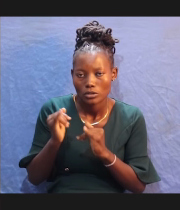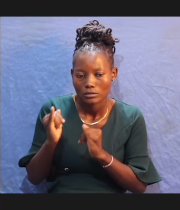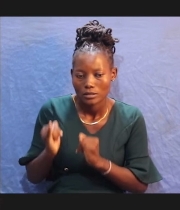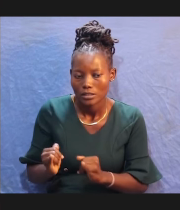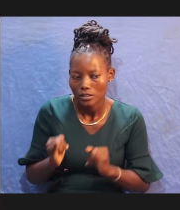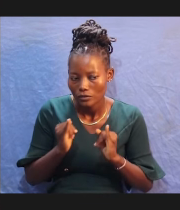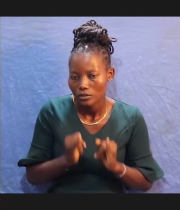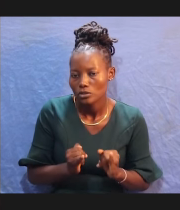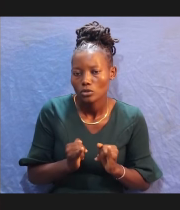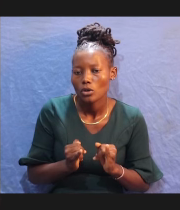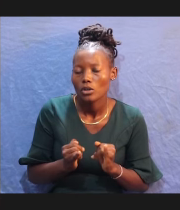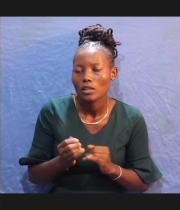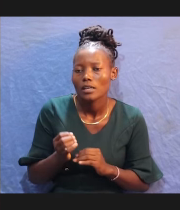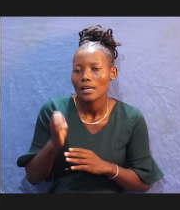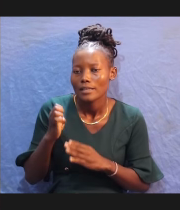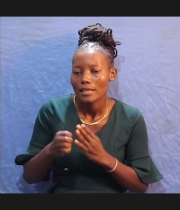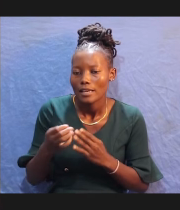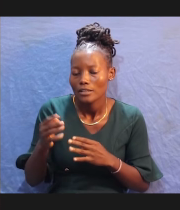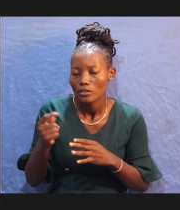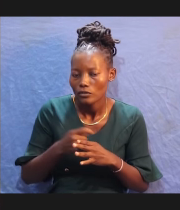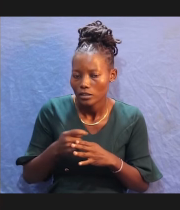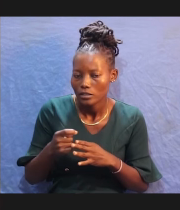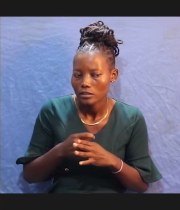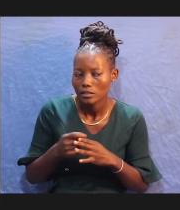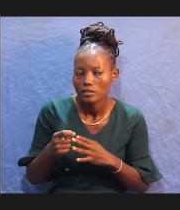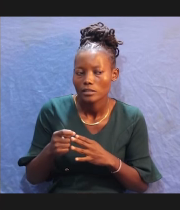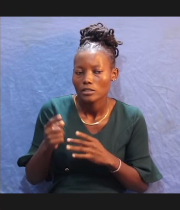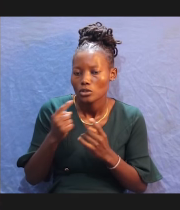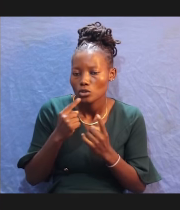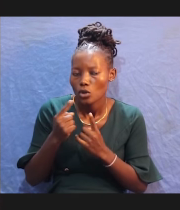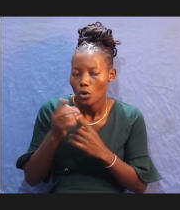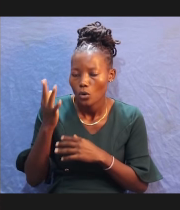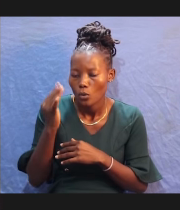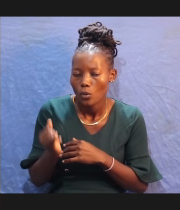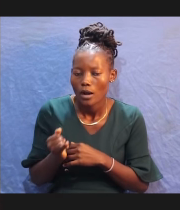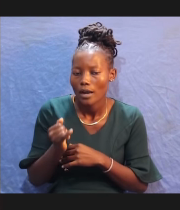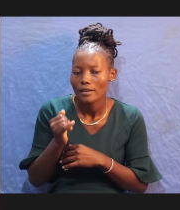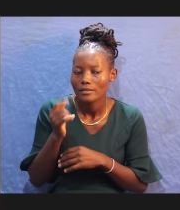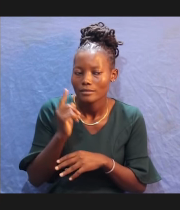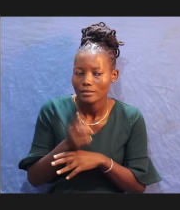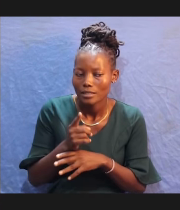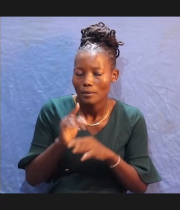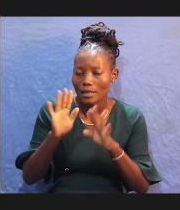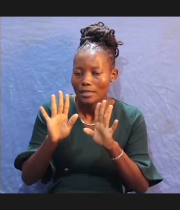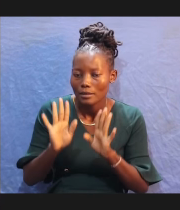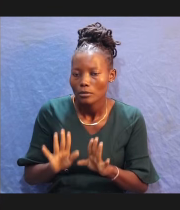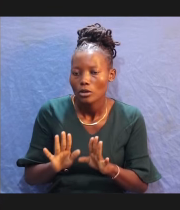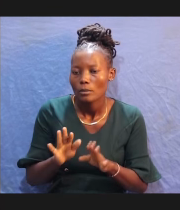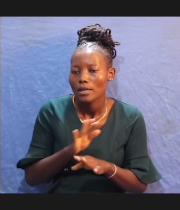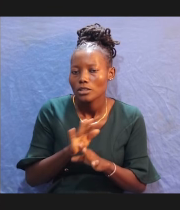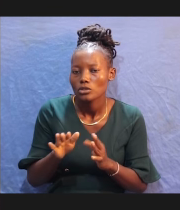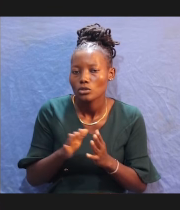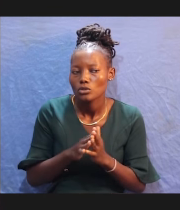either at the end of the training, to talk about why is discipline important, not to point out at that person, but